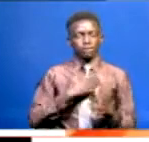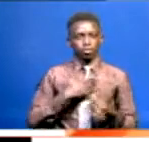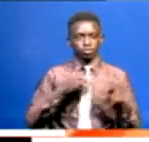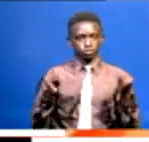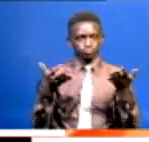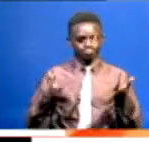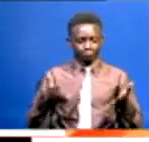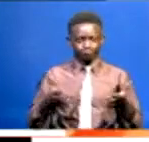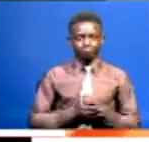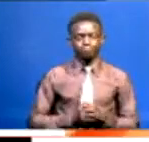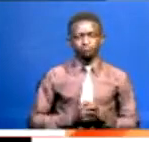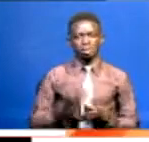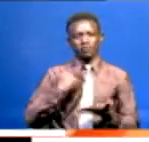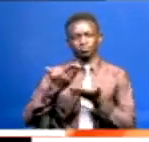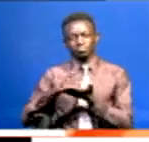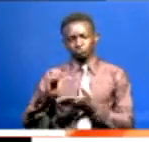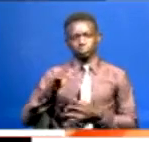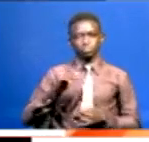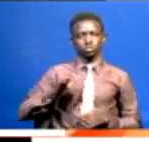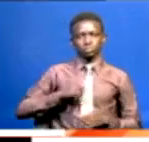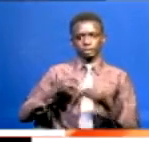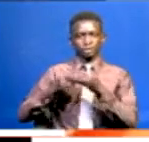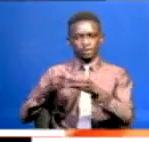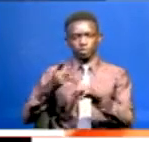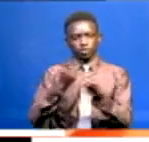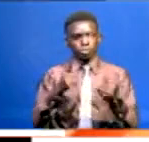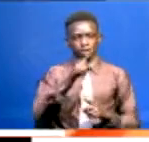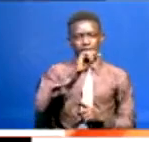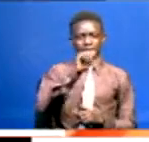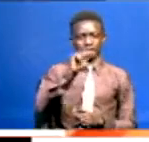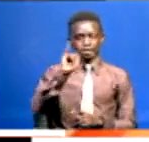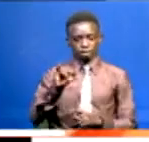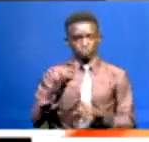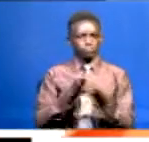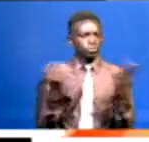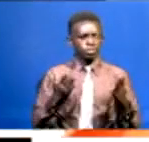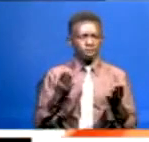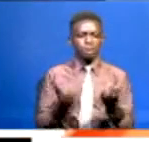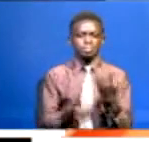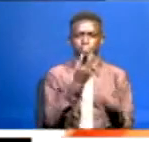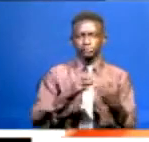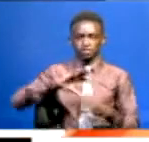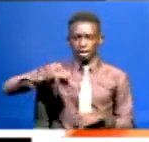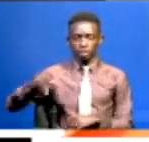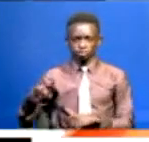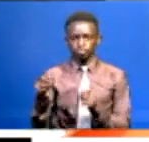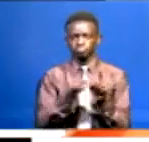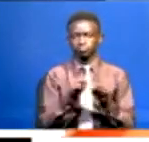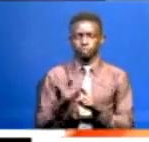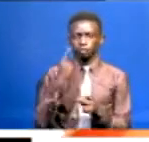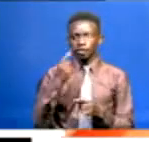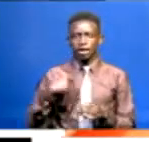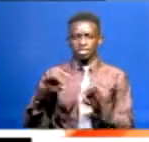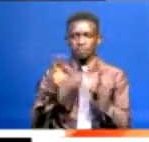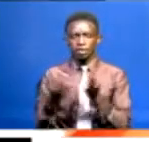A section of women leaders from Tiaty in Baringo County now want bandits alongside their families arrested